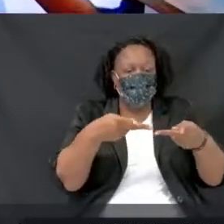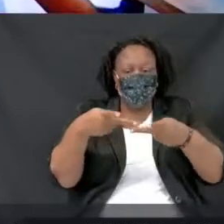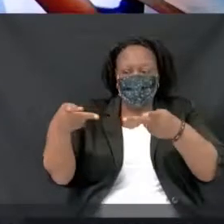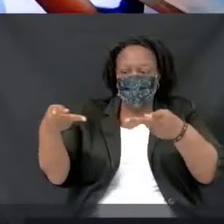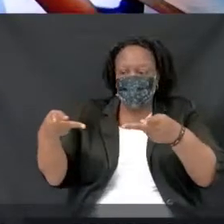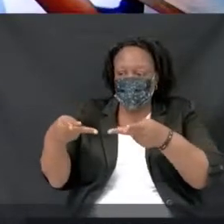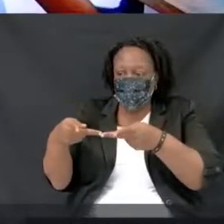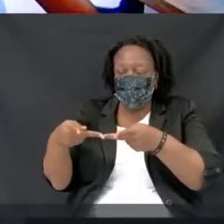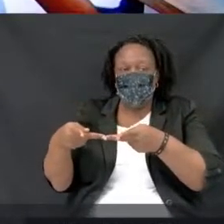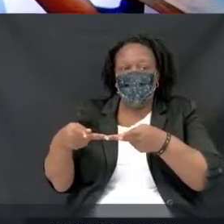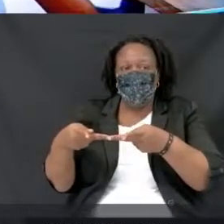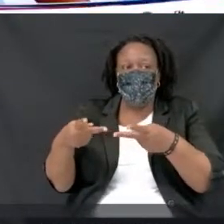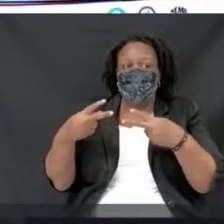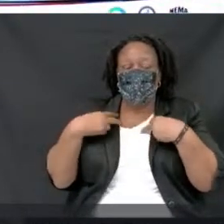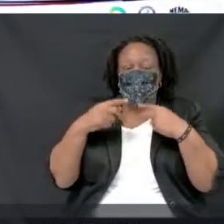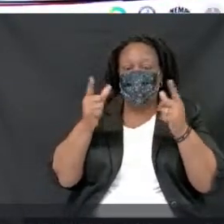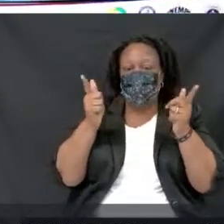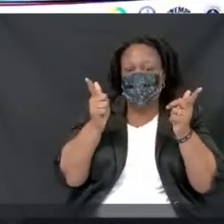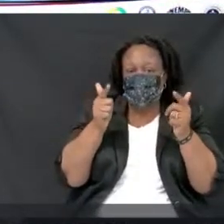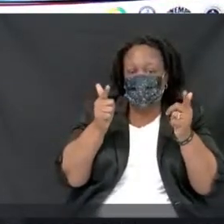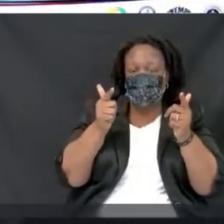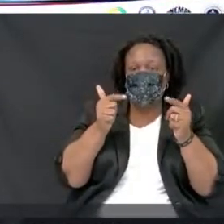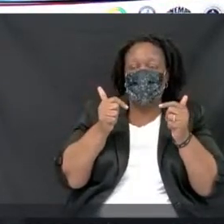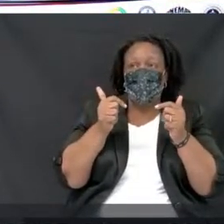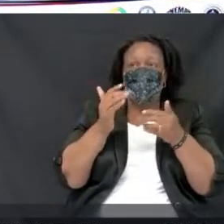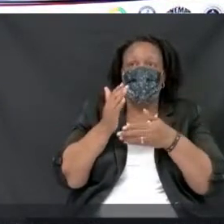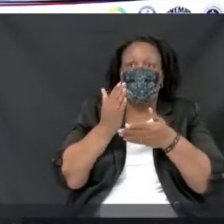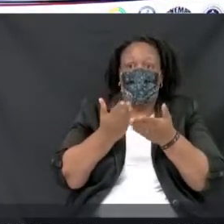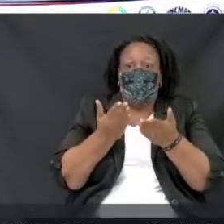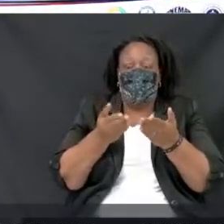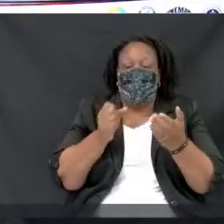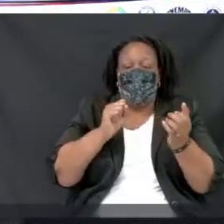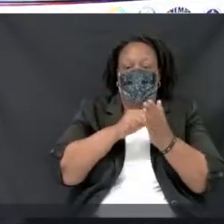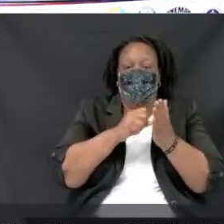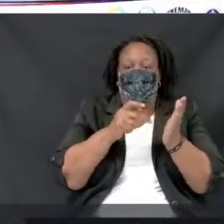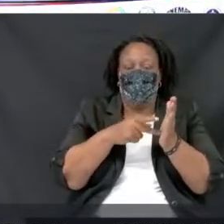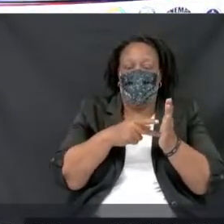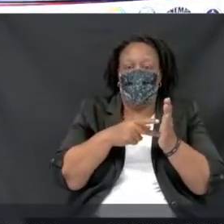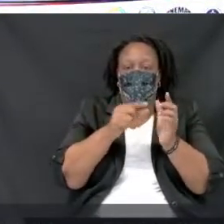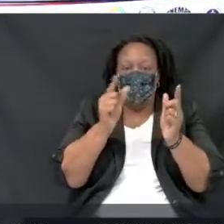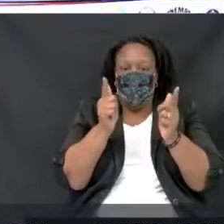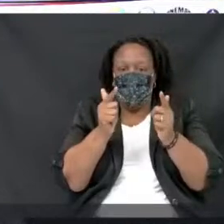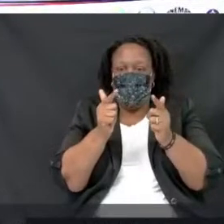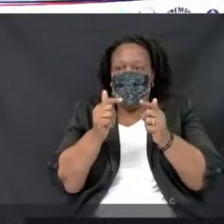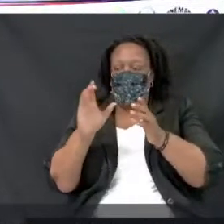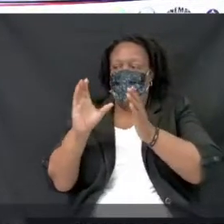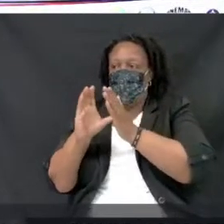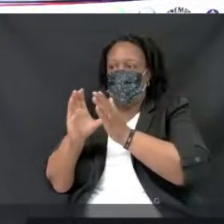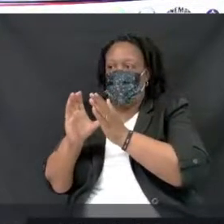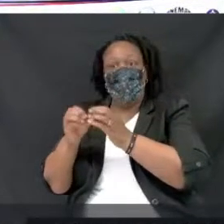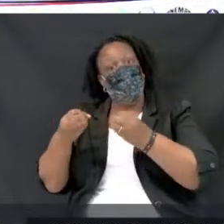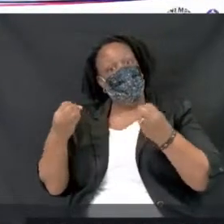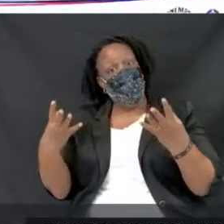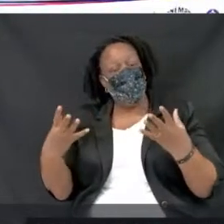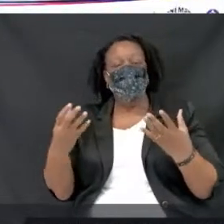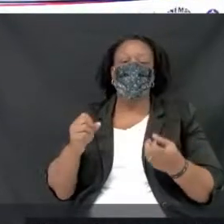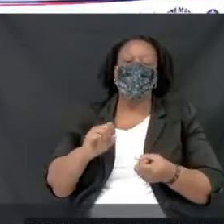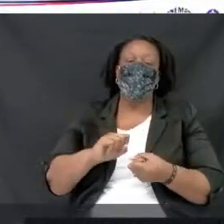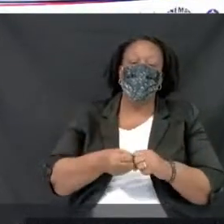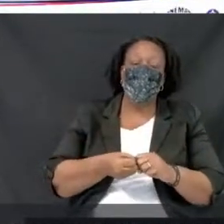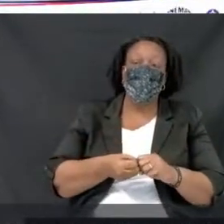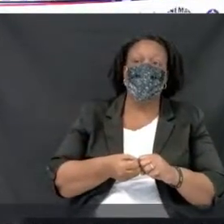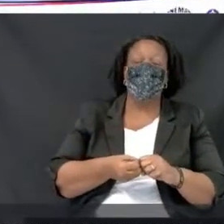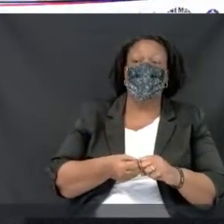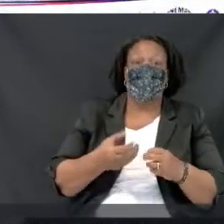a home in these pockets that remain unvaccinated. And so contact sporting events, those are events